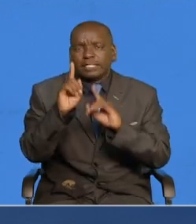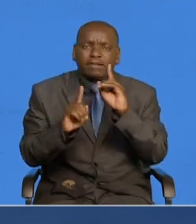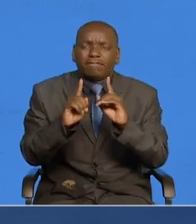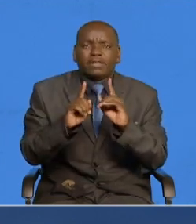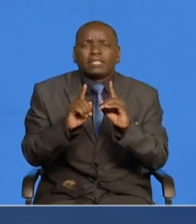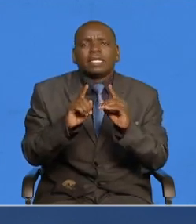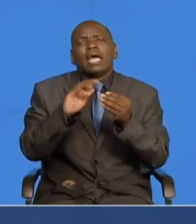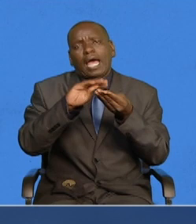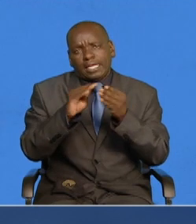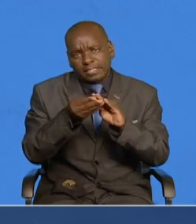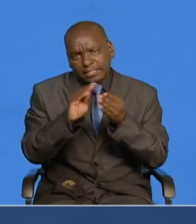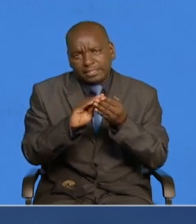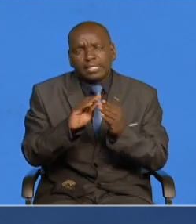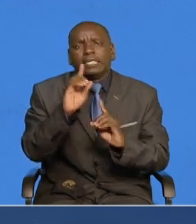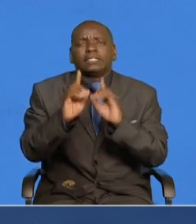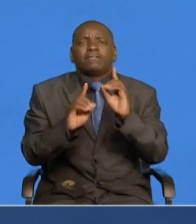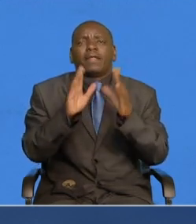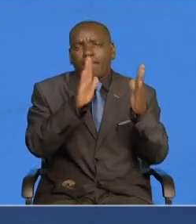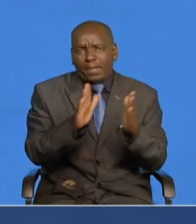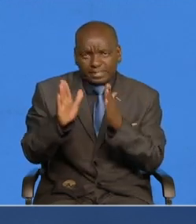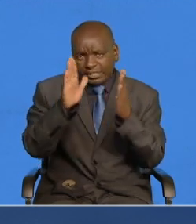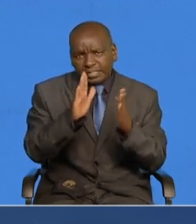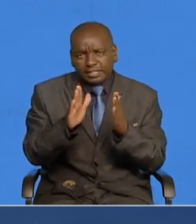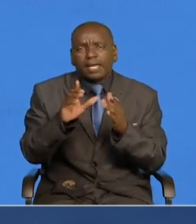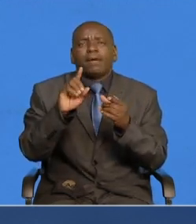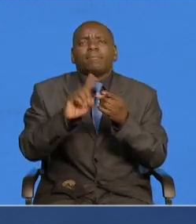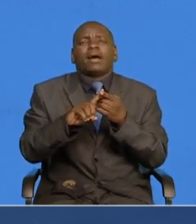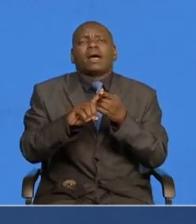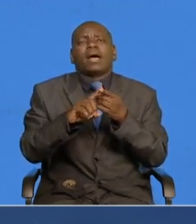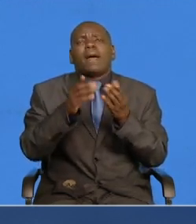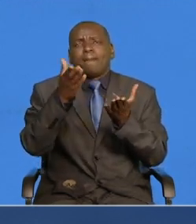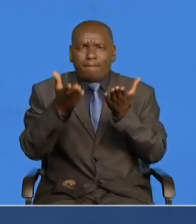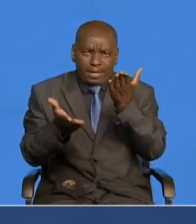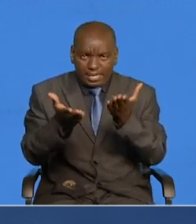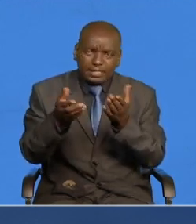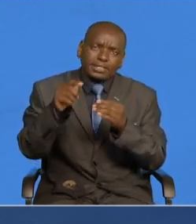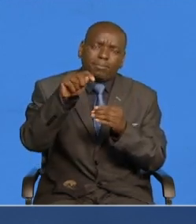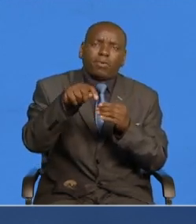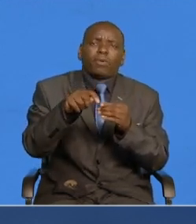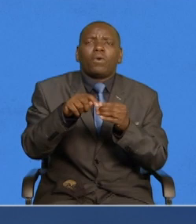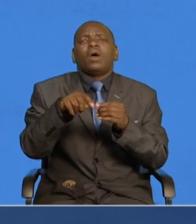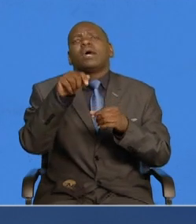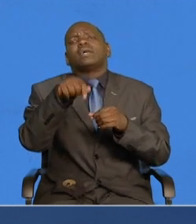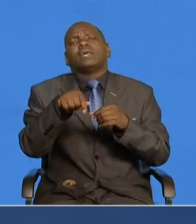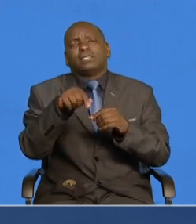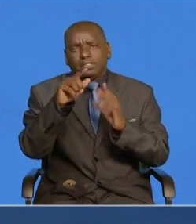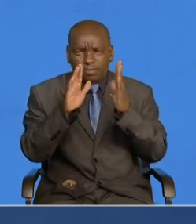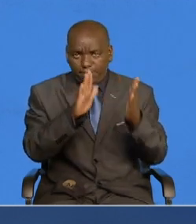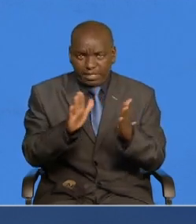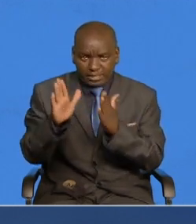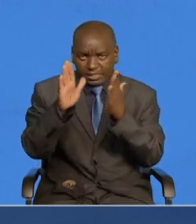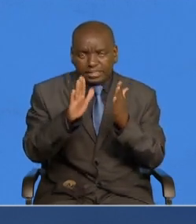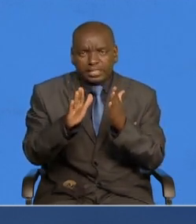adapt or adjust public health and social measures must be balanced against the impact that these